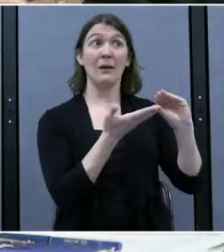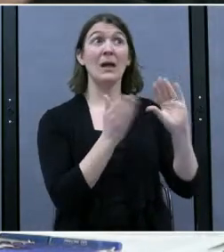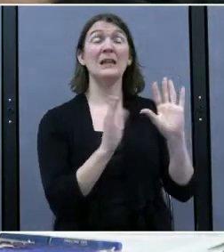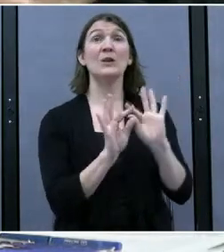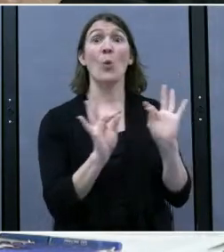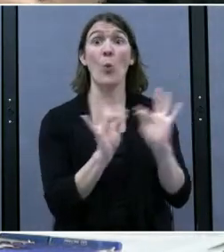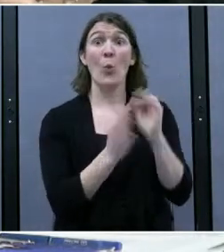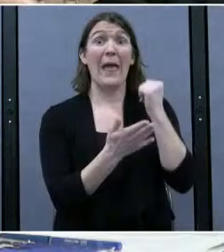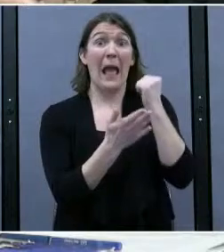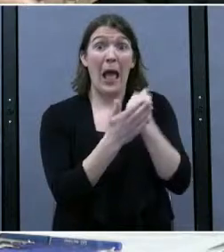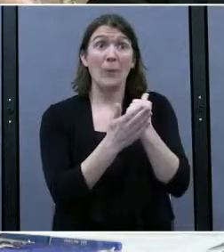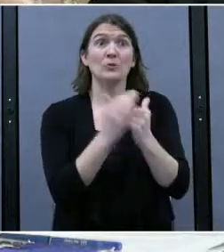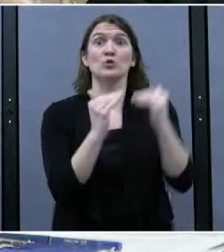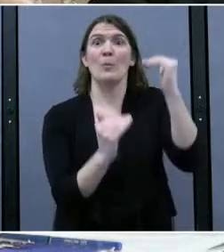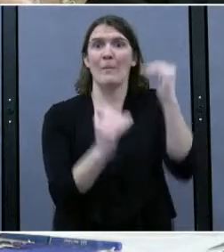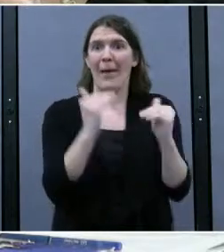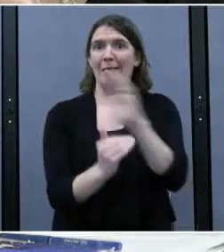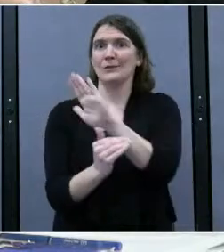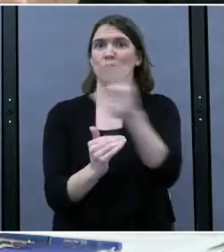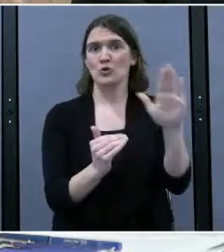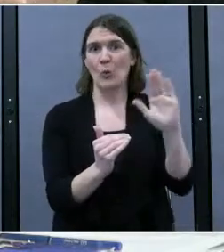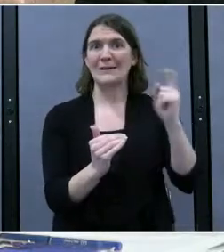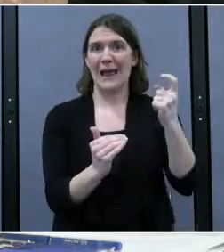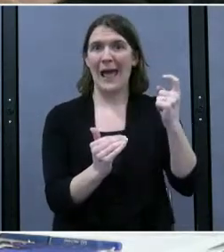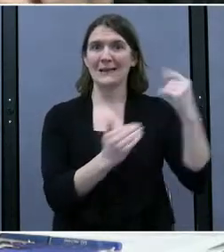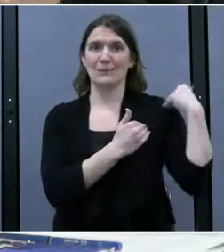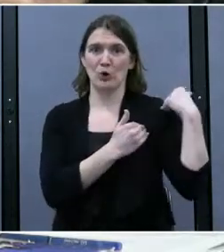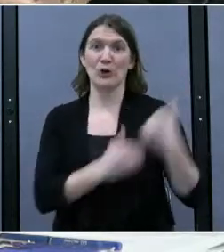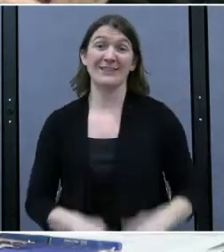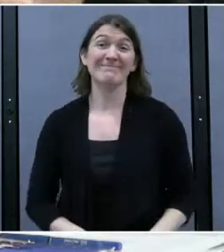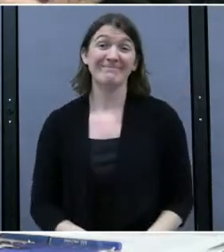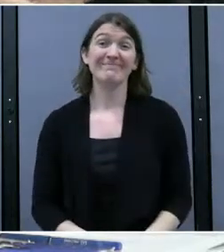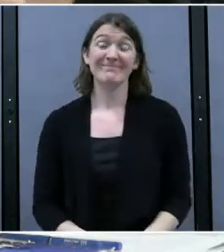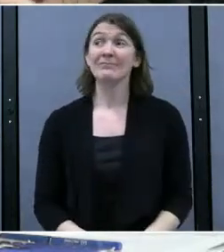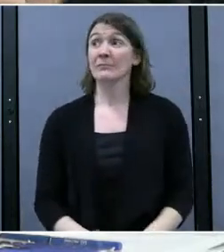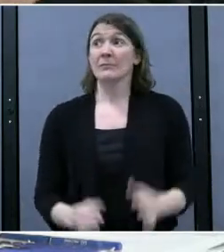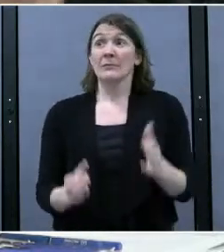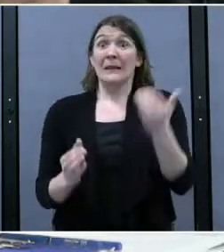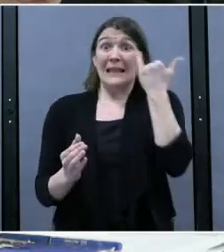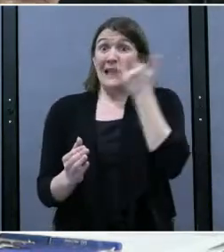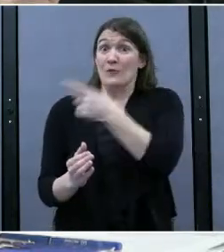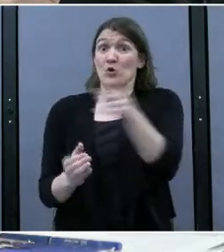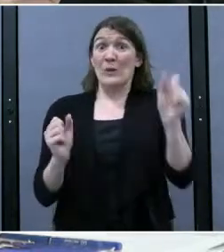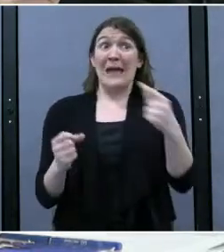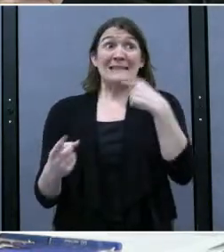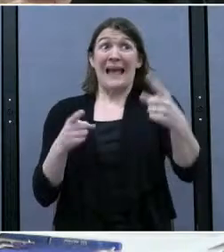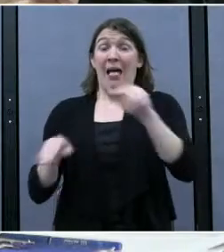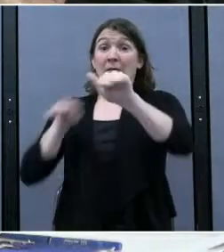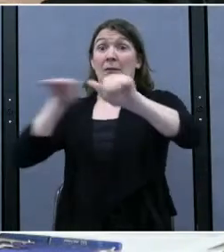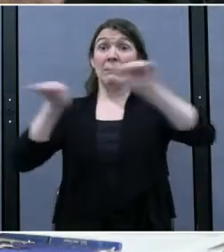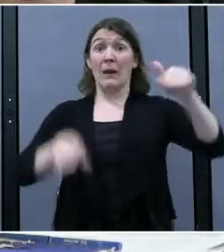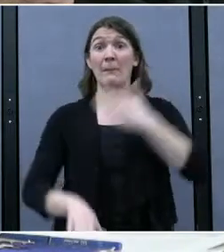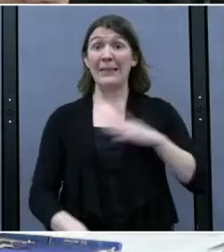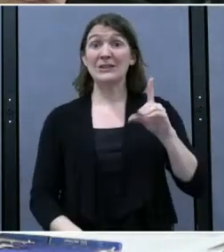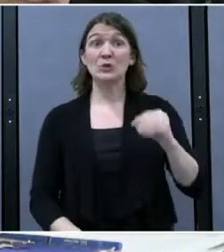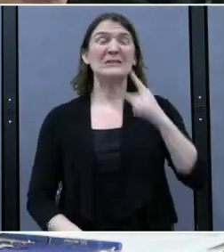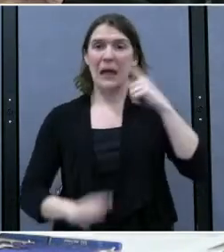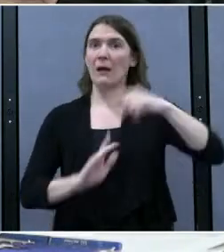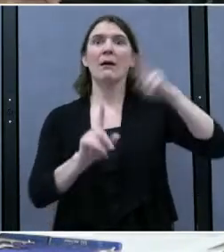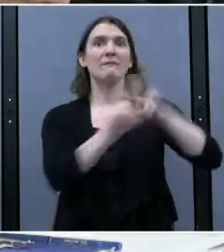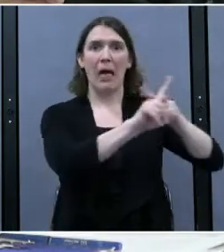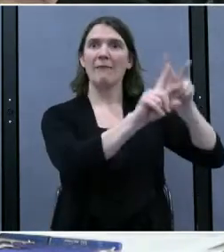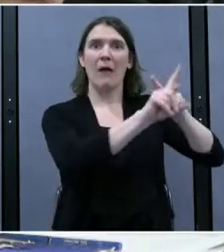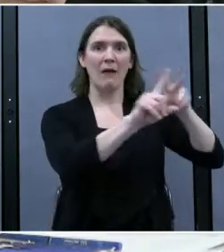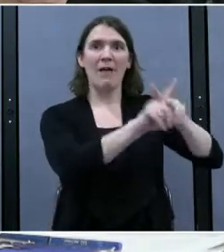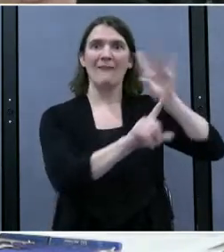important, especially this year. Yeah, thanks, Liz. And as many people as you can tell to file for the